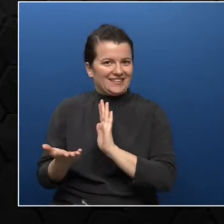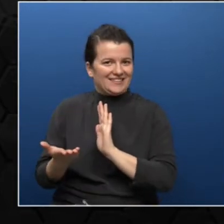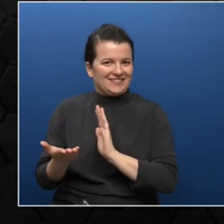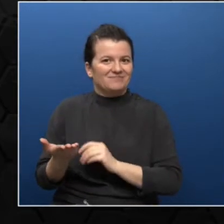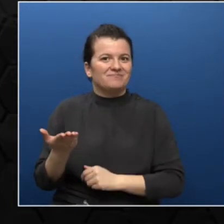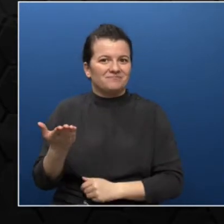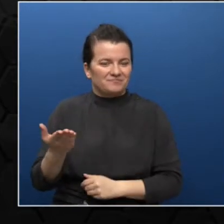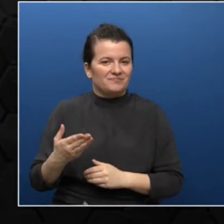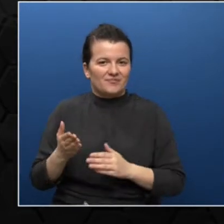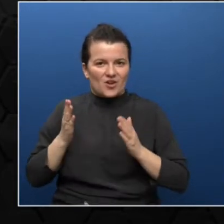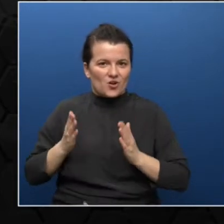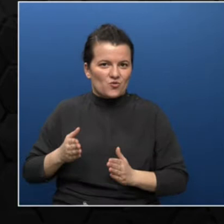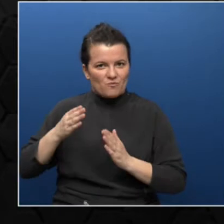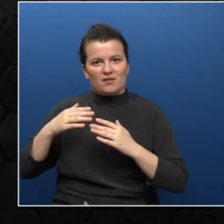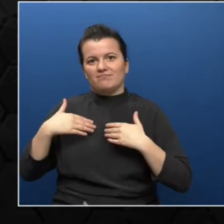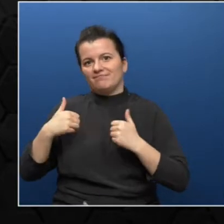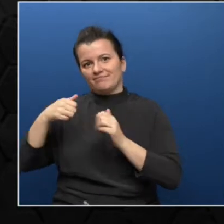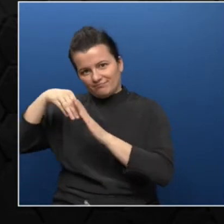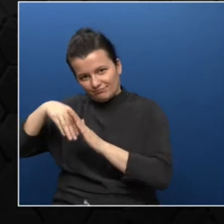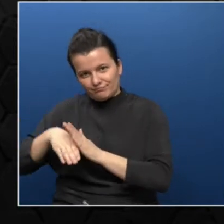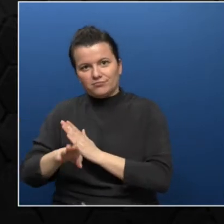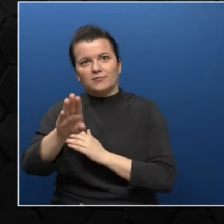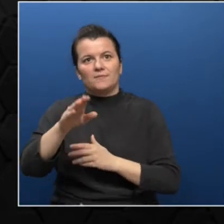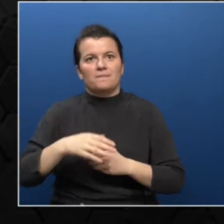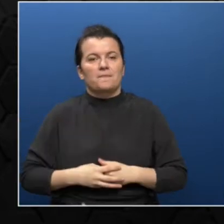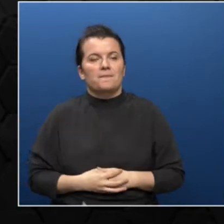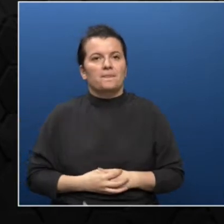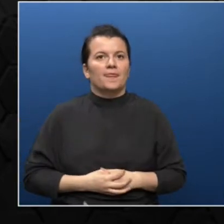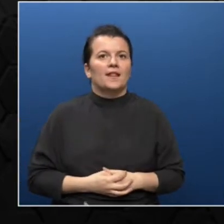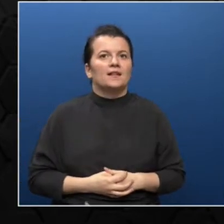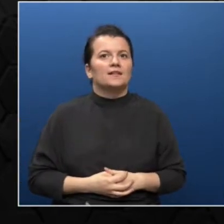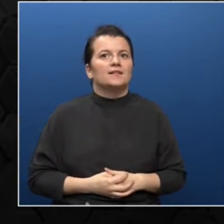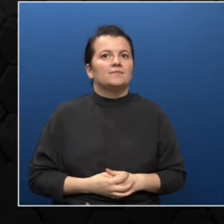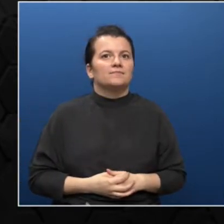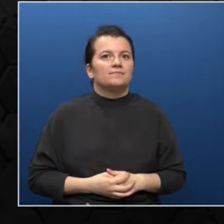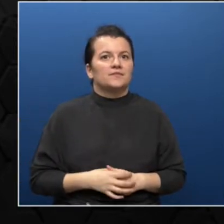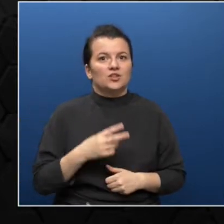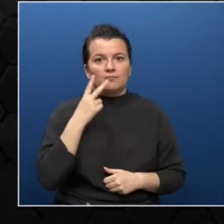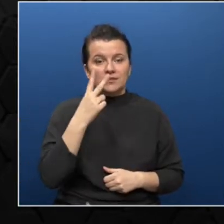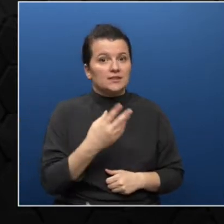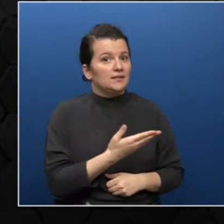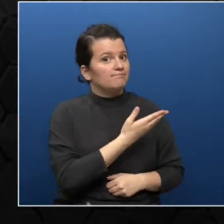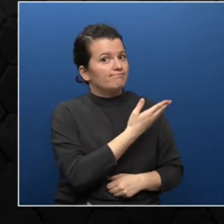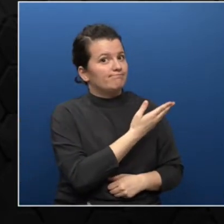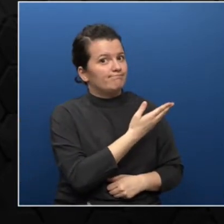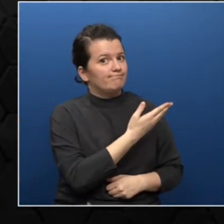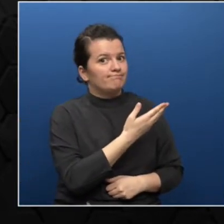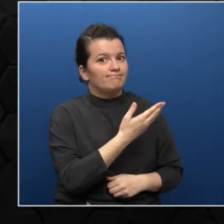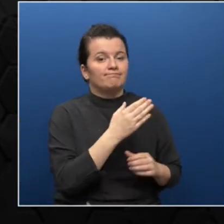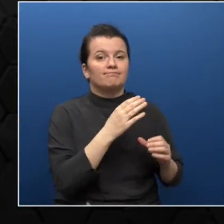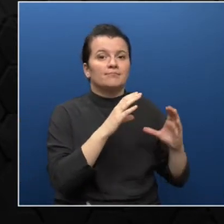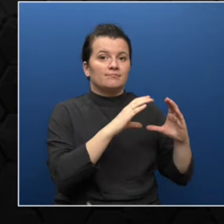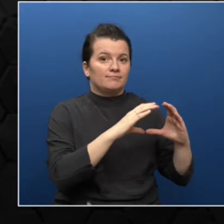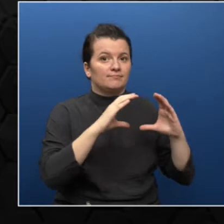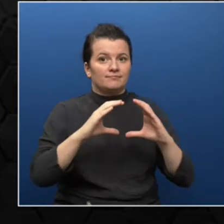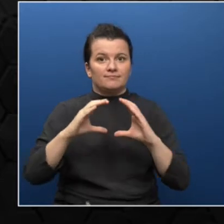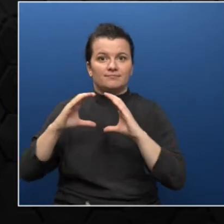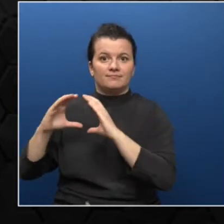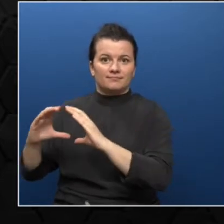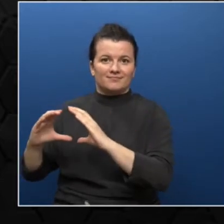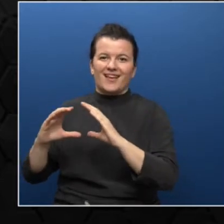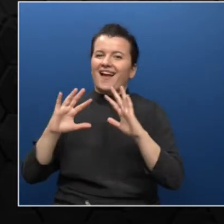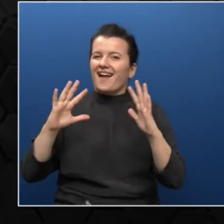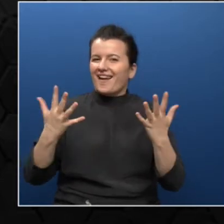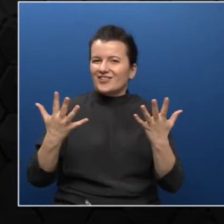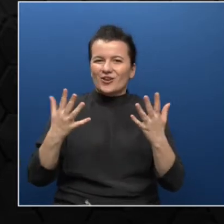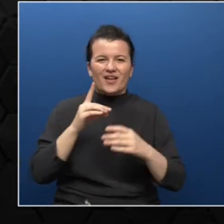on solving, from the slogan you can see, we are focused on solving real world problems, and